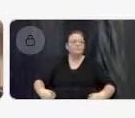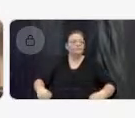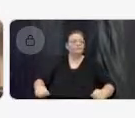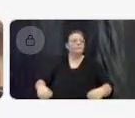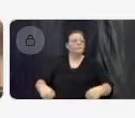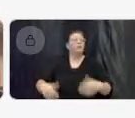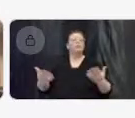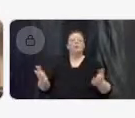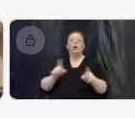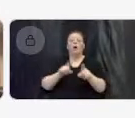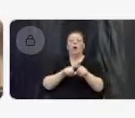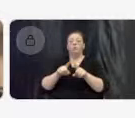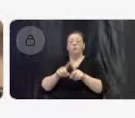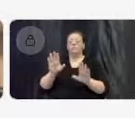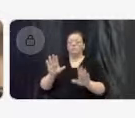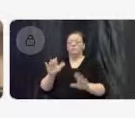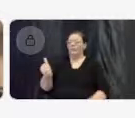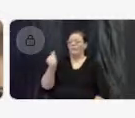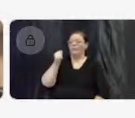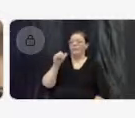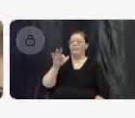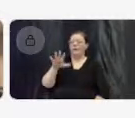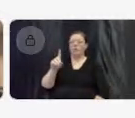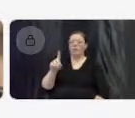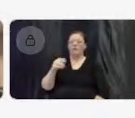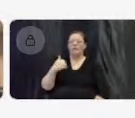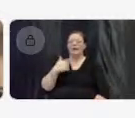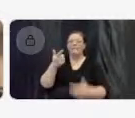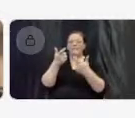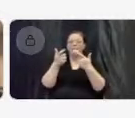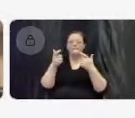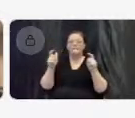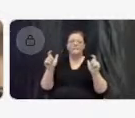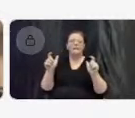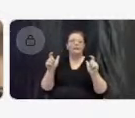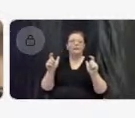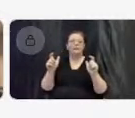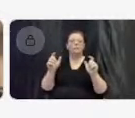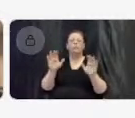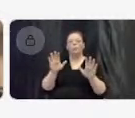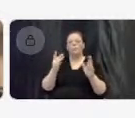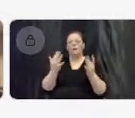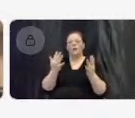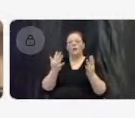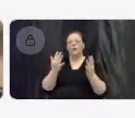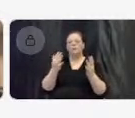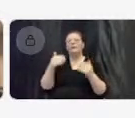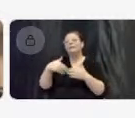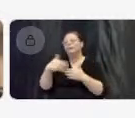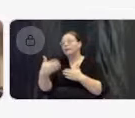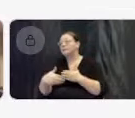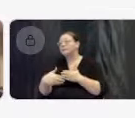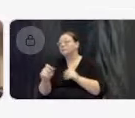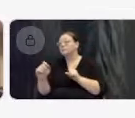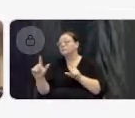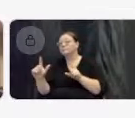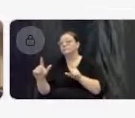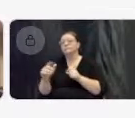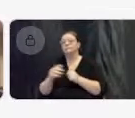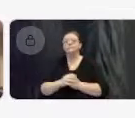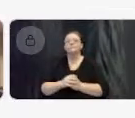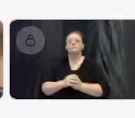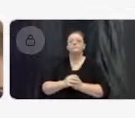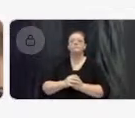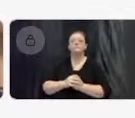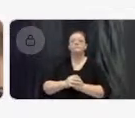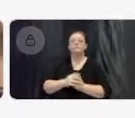Also, in the backyard, there's a huge cement half pipe. Okay, let's go to the next photo, please.